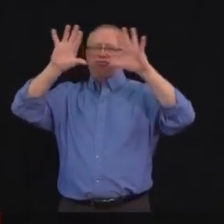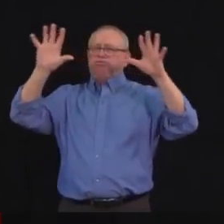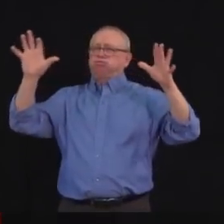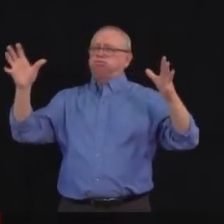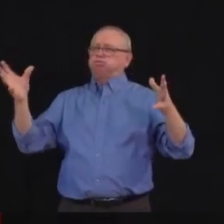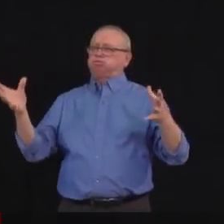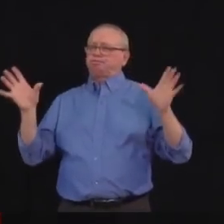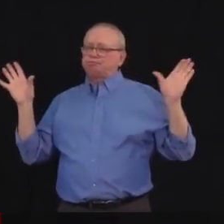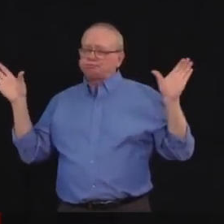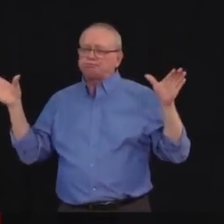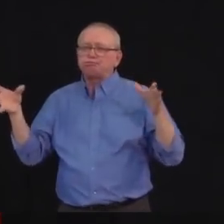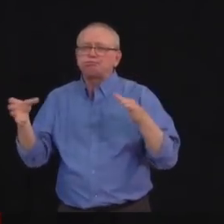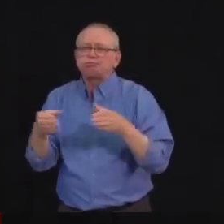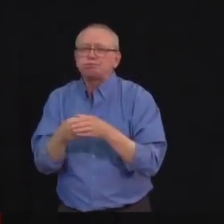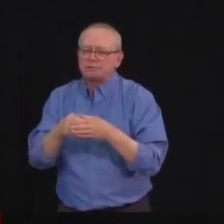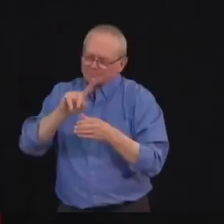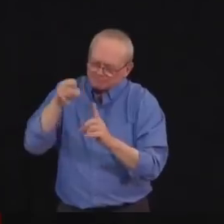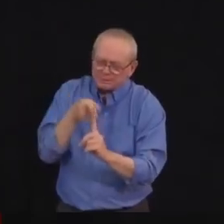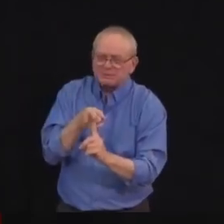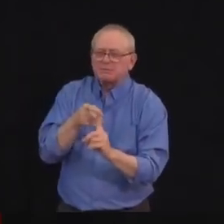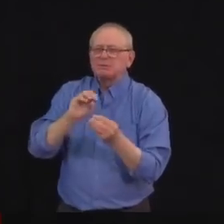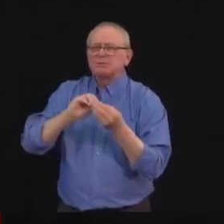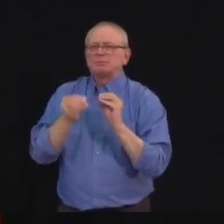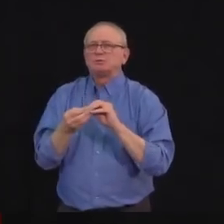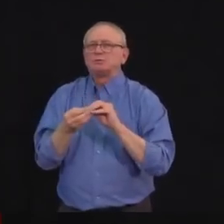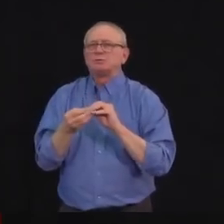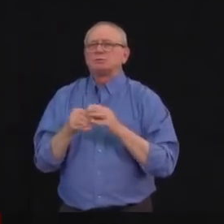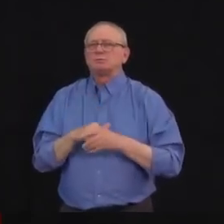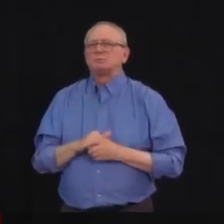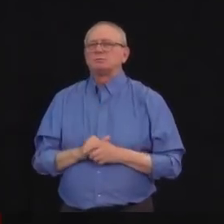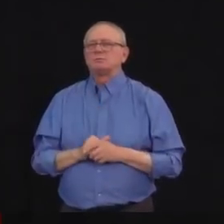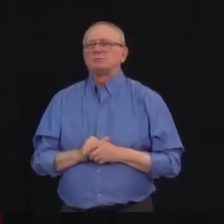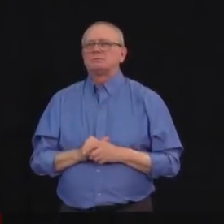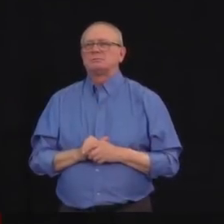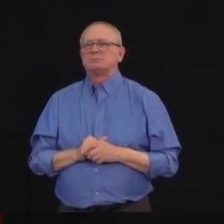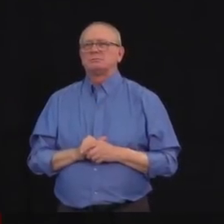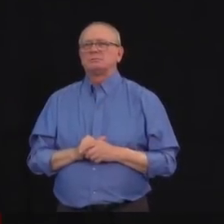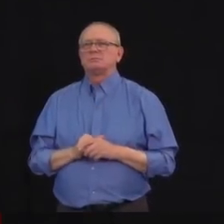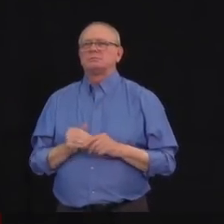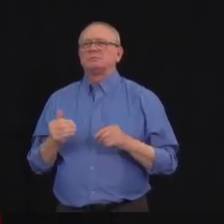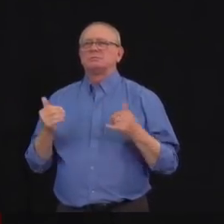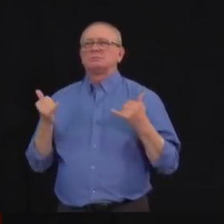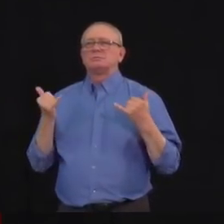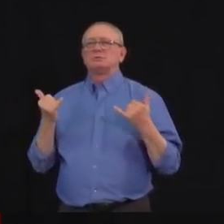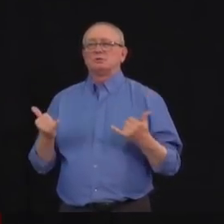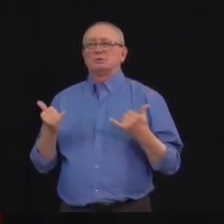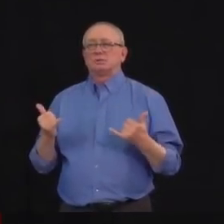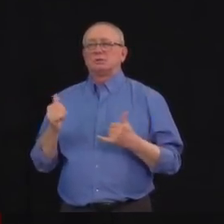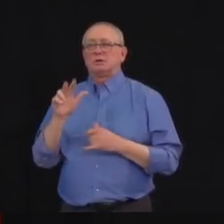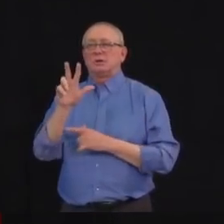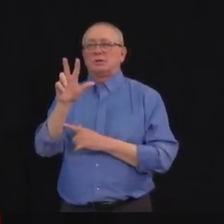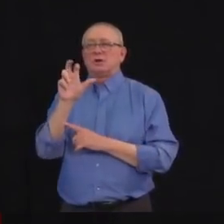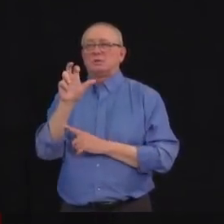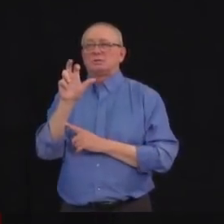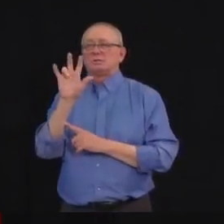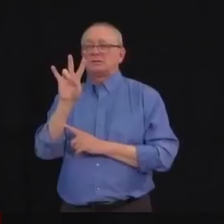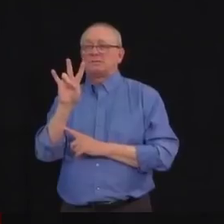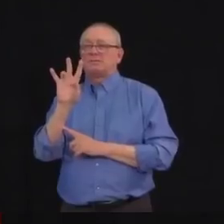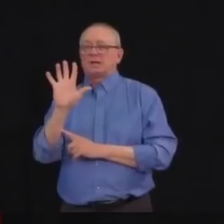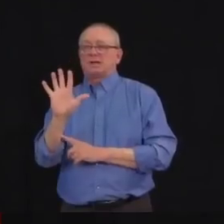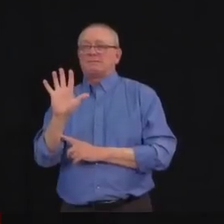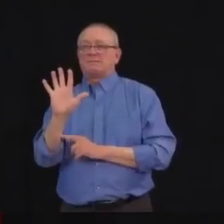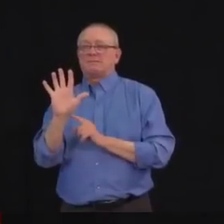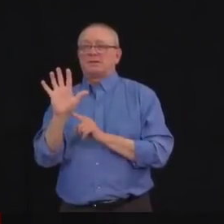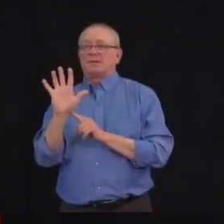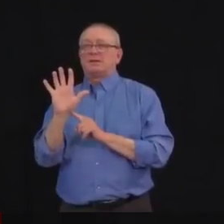accurate count for today. As of today, there are 375 cases and 44 deaths in continuing